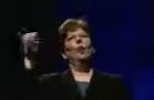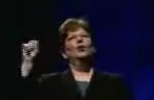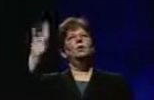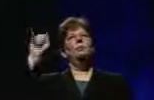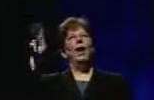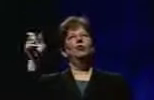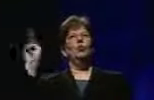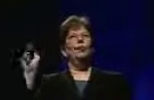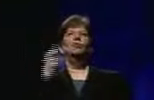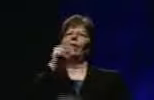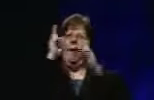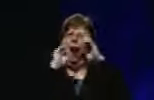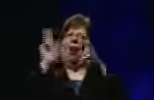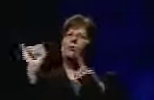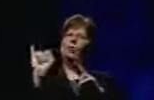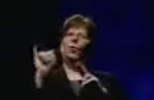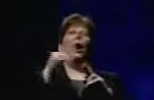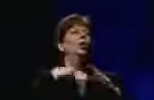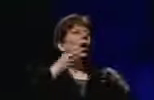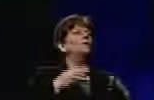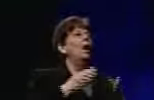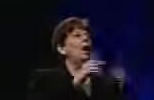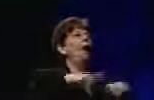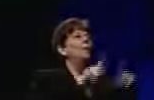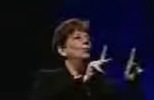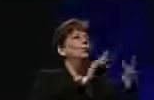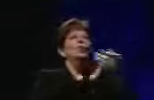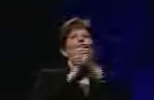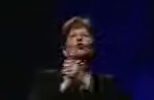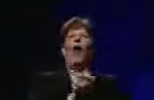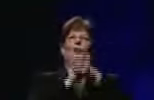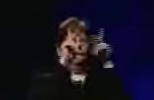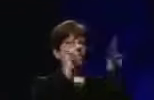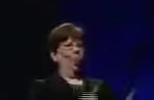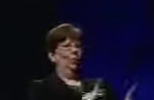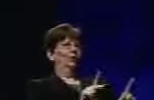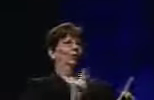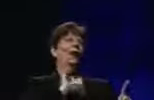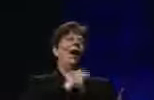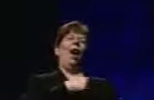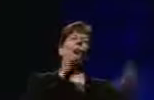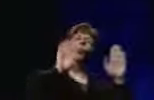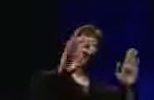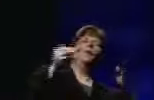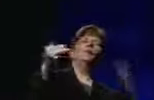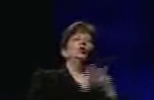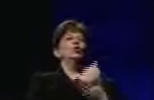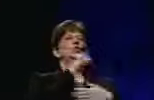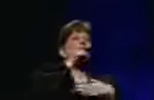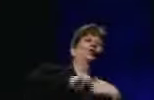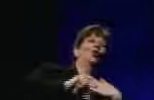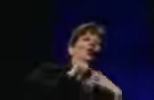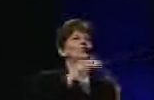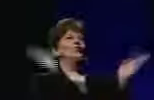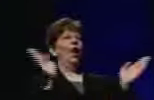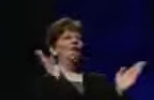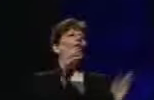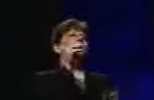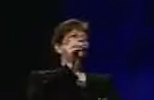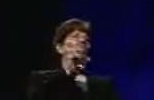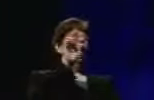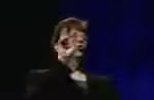as well. And to have an opportunity to congratulate in person our wonderful new Surgeon General, Dr. Regina